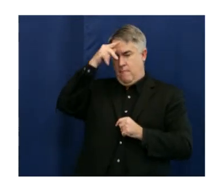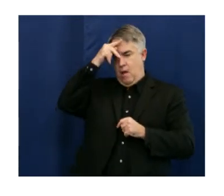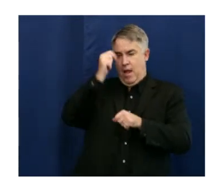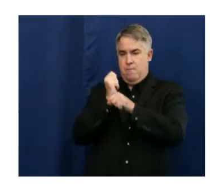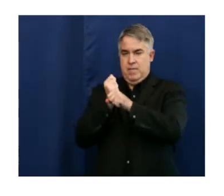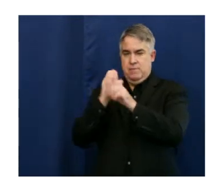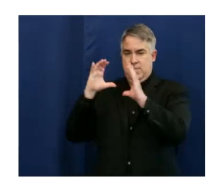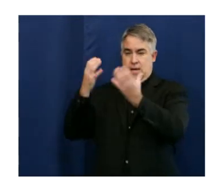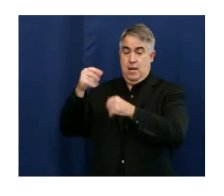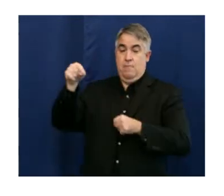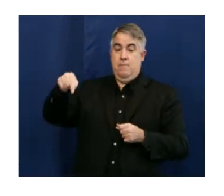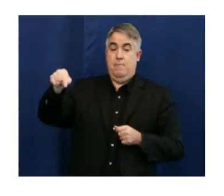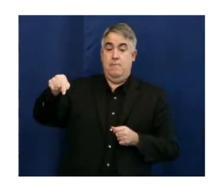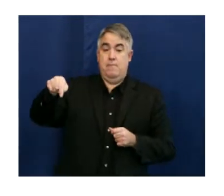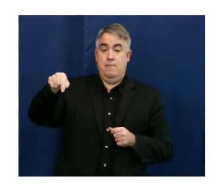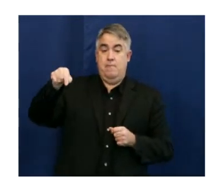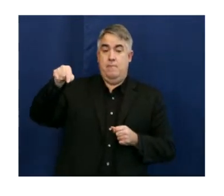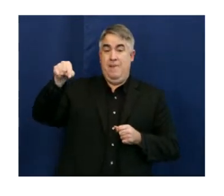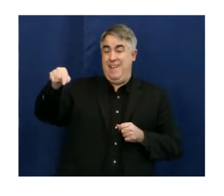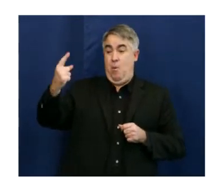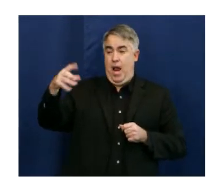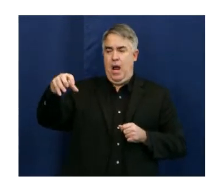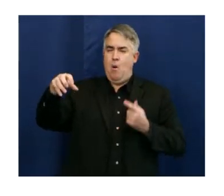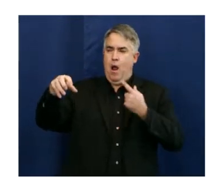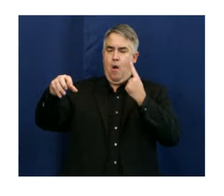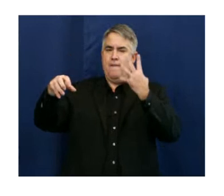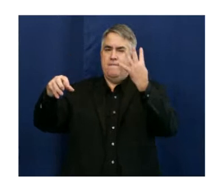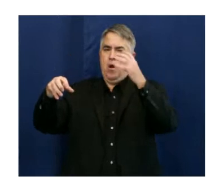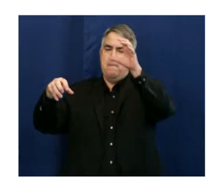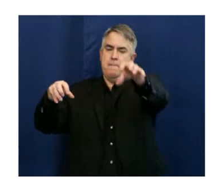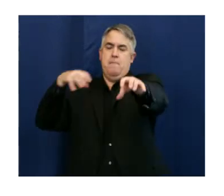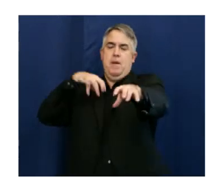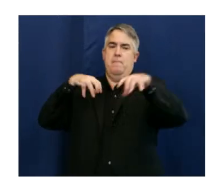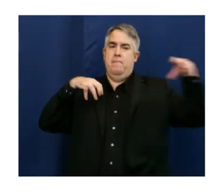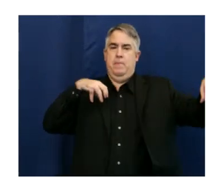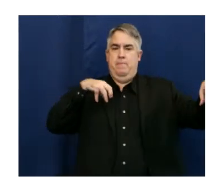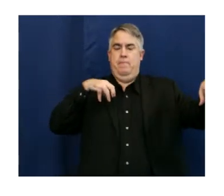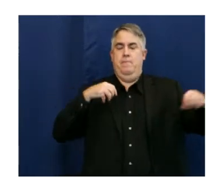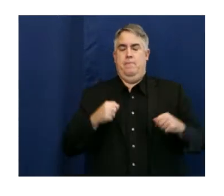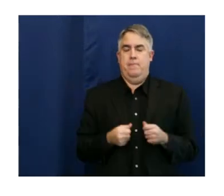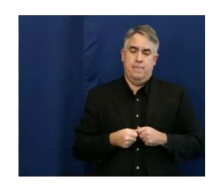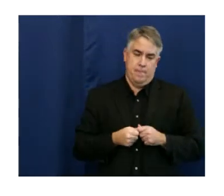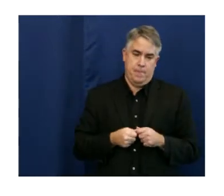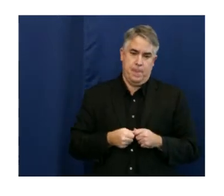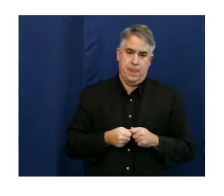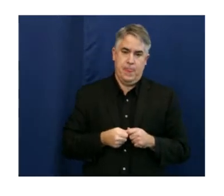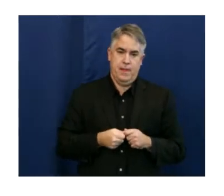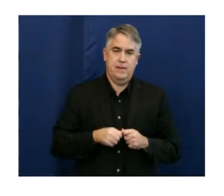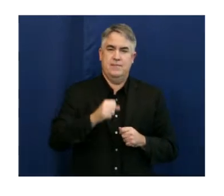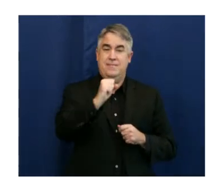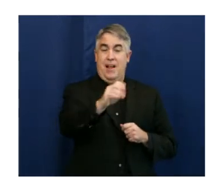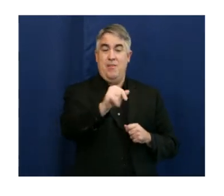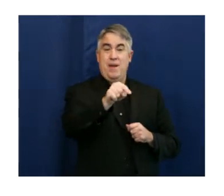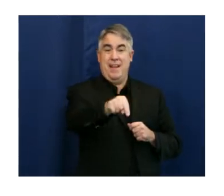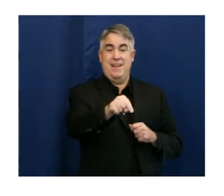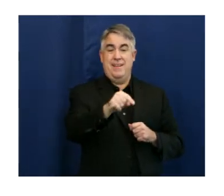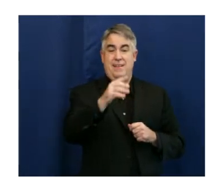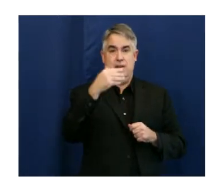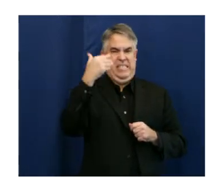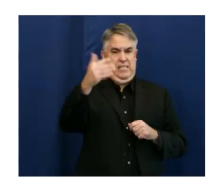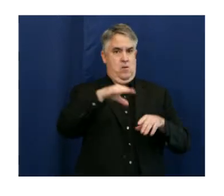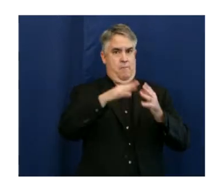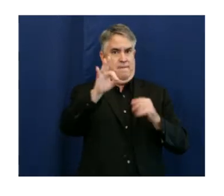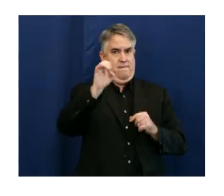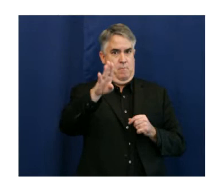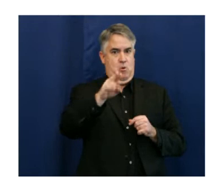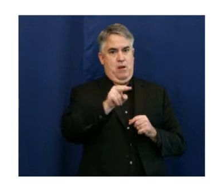4 different sites. The next one opening in South Bay in early February, and then East County and North County again opening